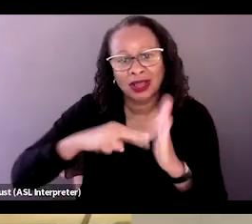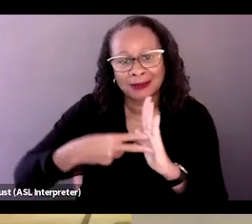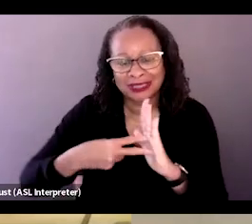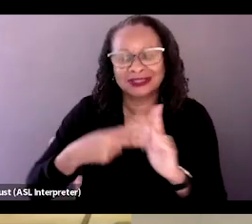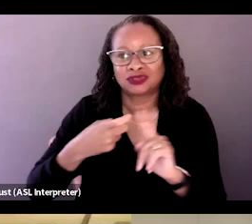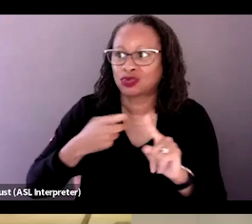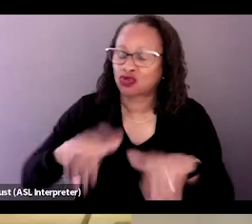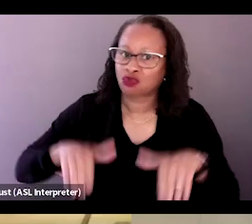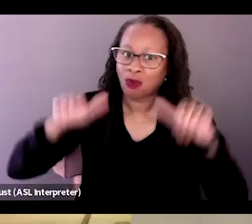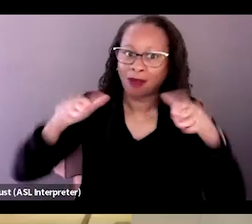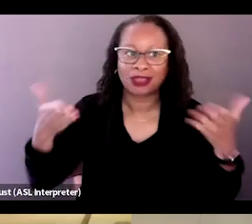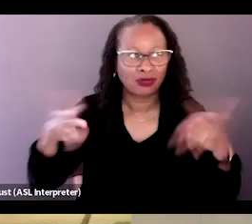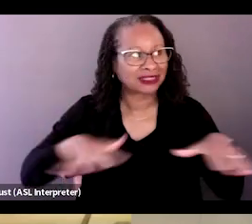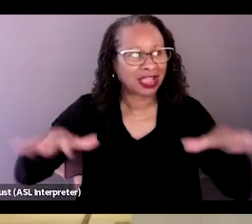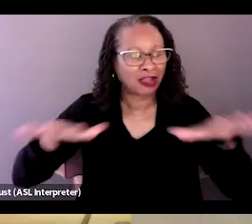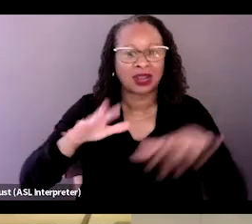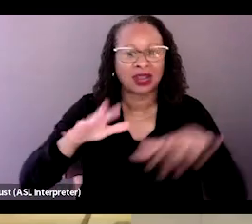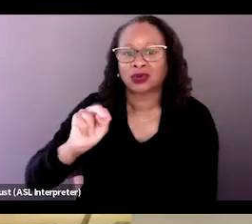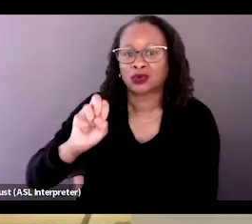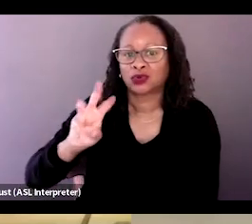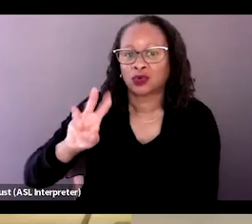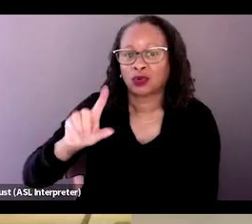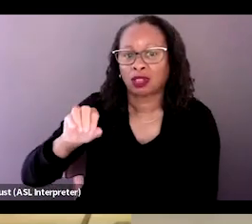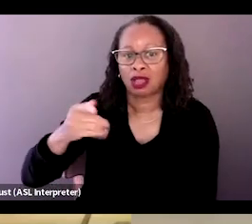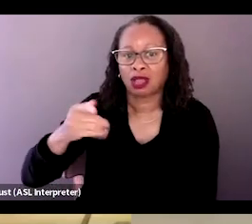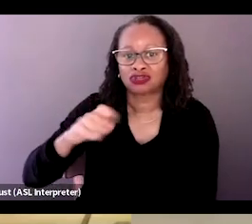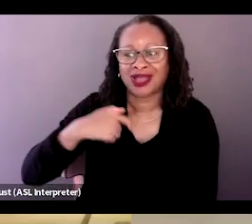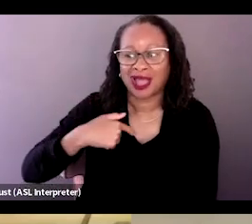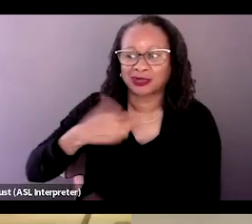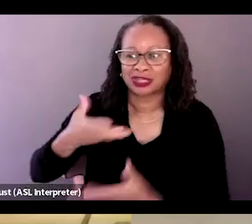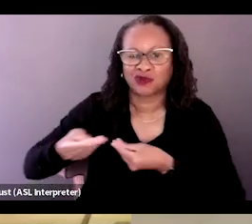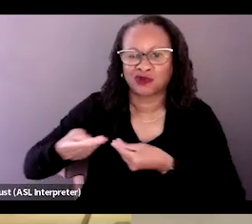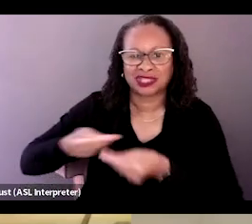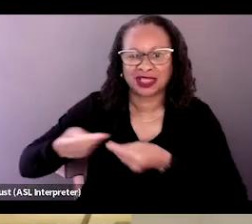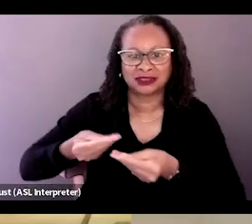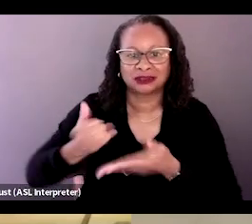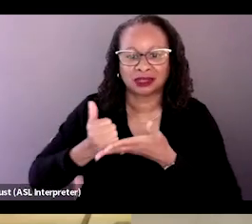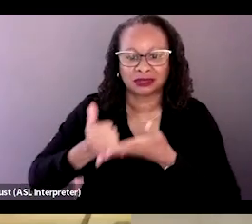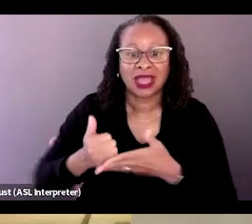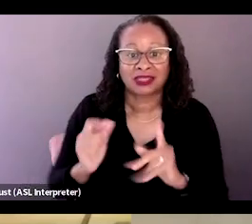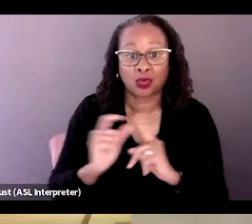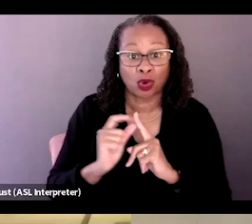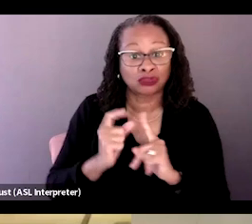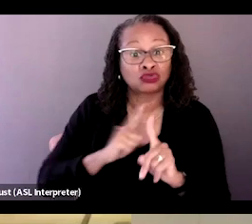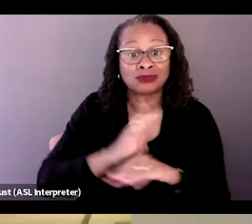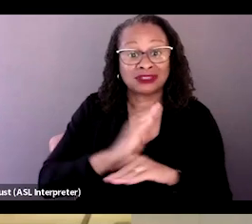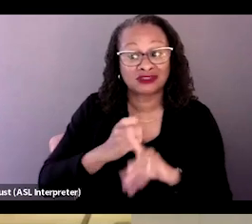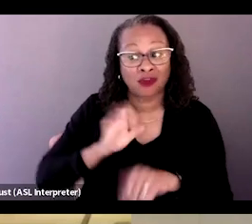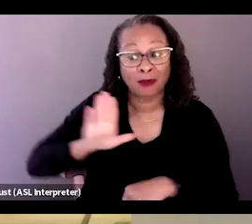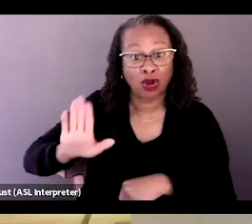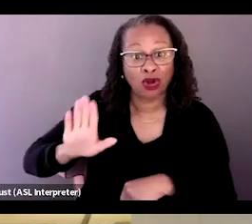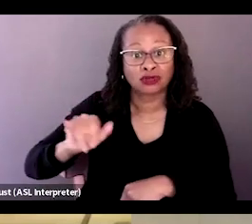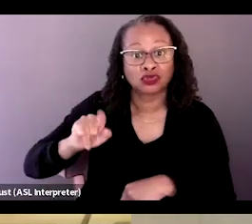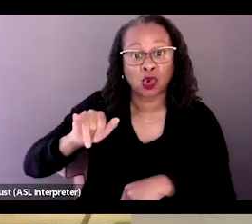Lodge. And I was just there to facilitate or to help, and words would come out from her. And then I have a friend